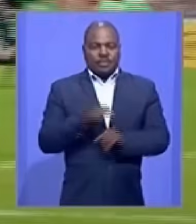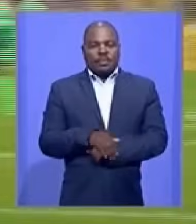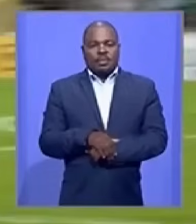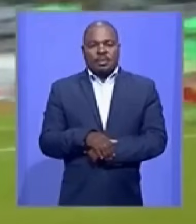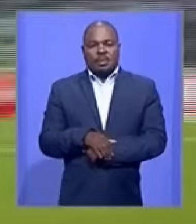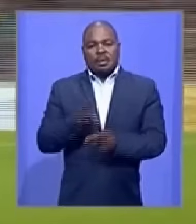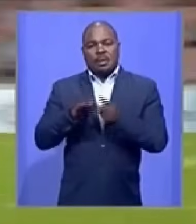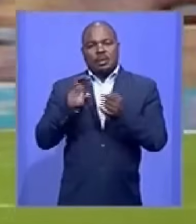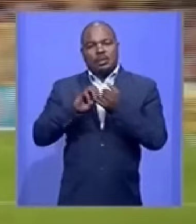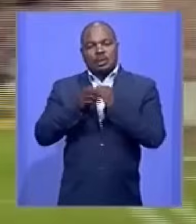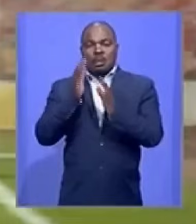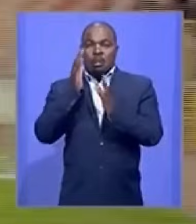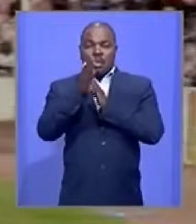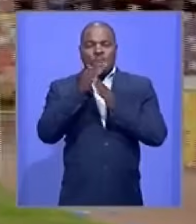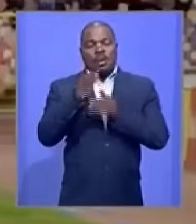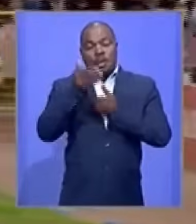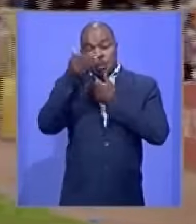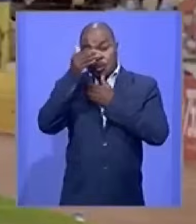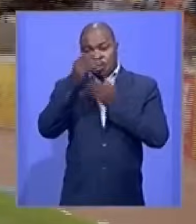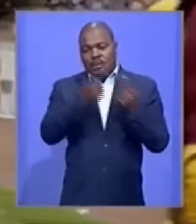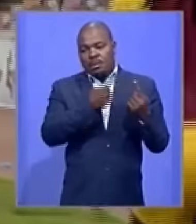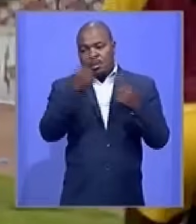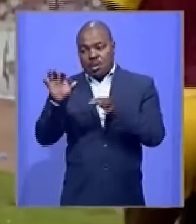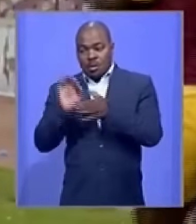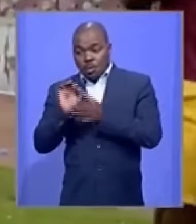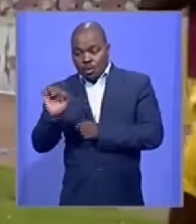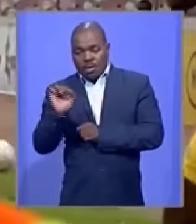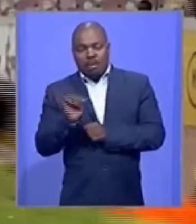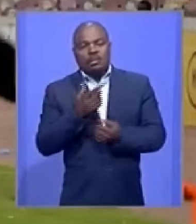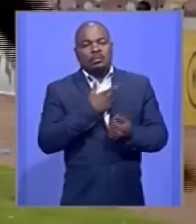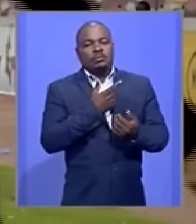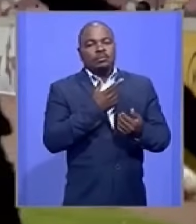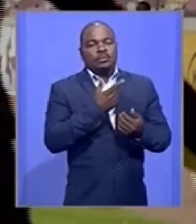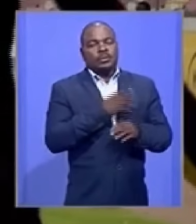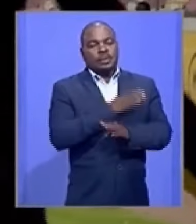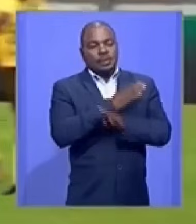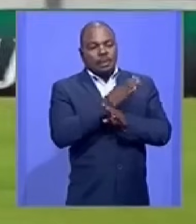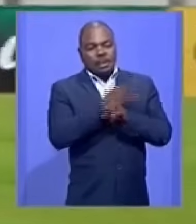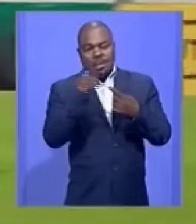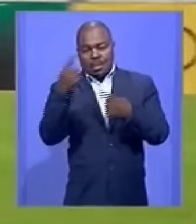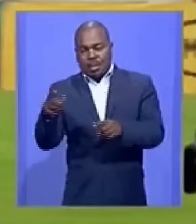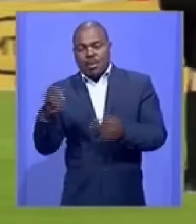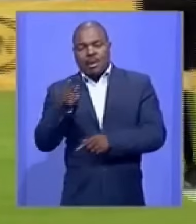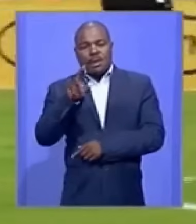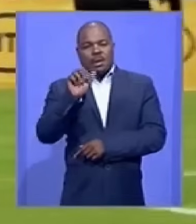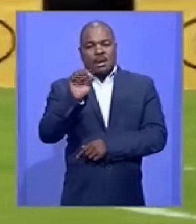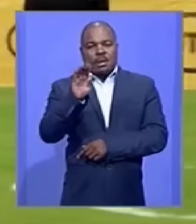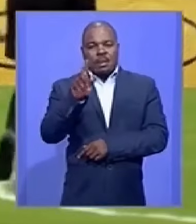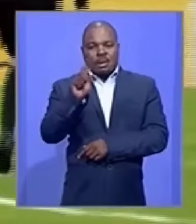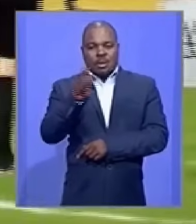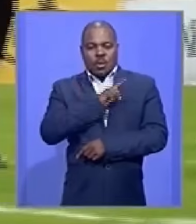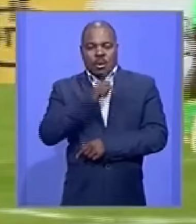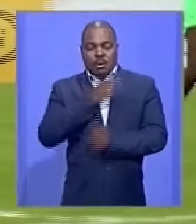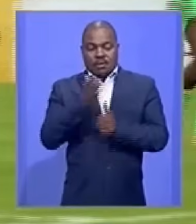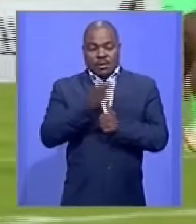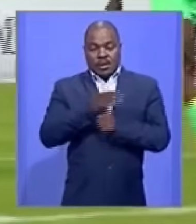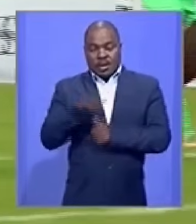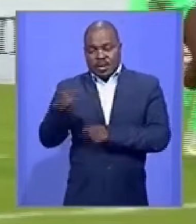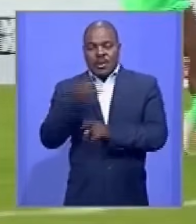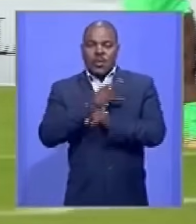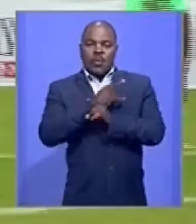nngwe ya ho phunyeletsa Morocco e tla amohela Zambia leotong la bobedi Rabat ka mora hore leotong la pele Morocco e